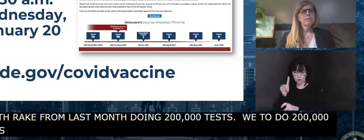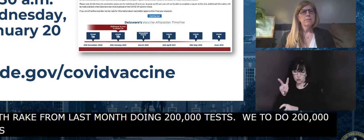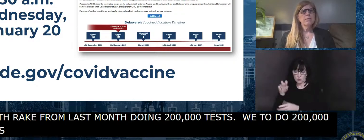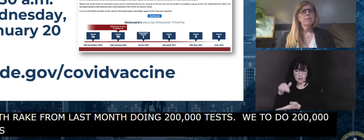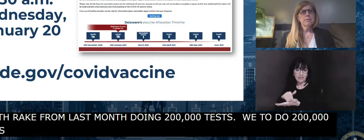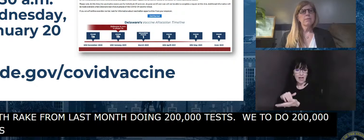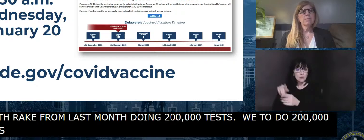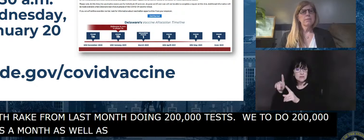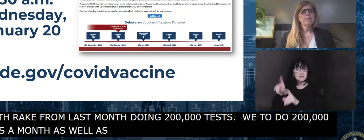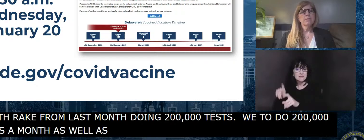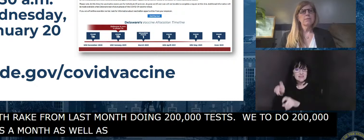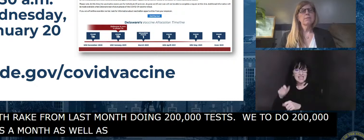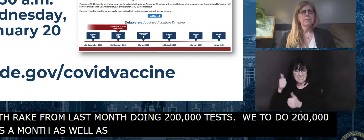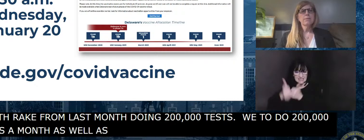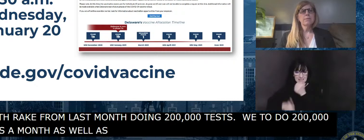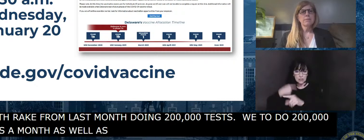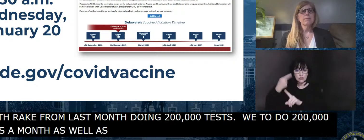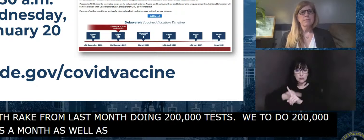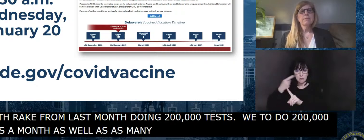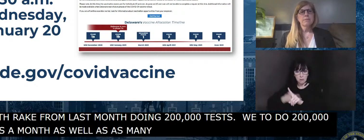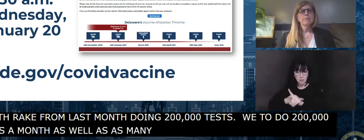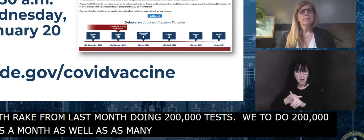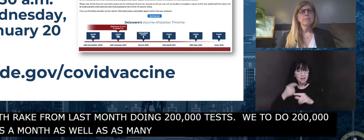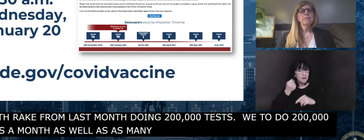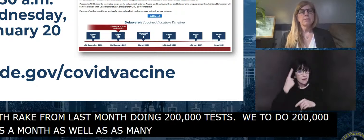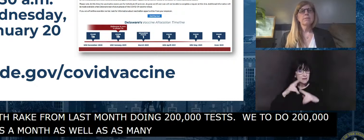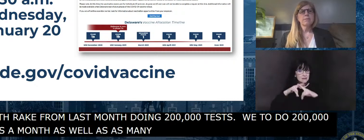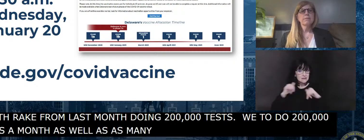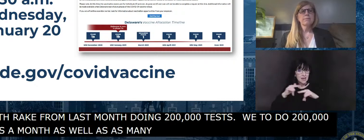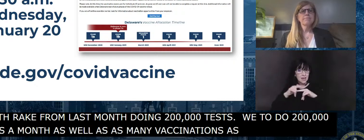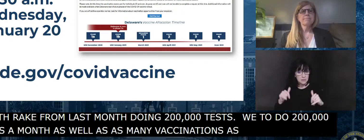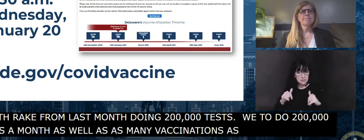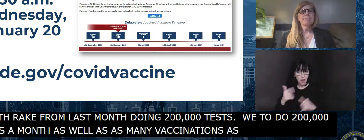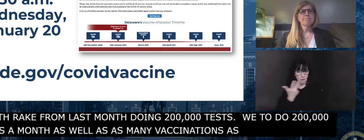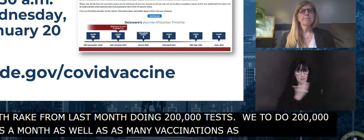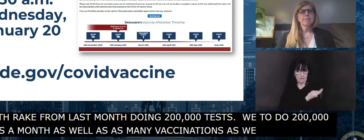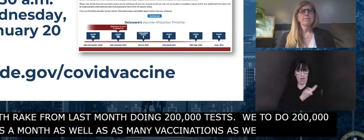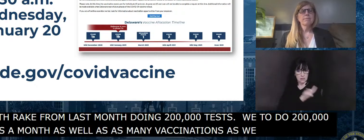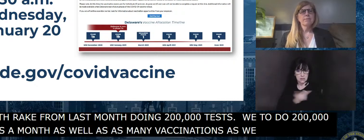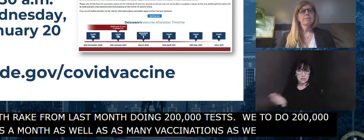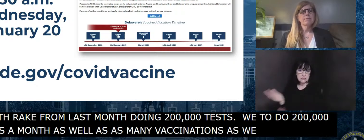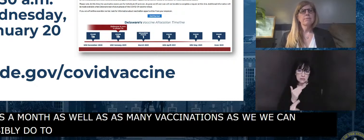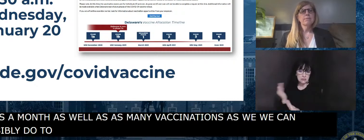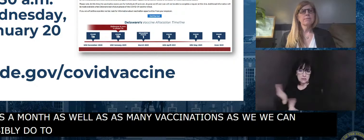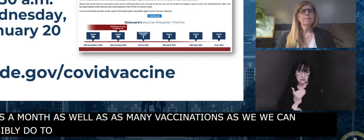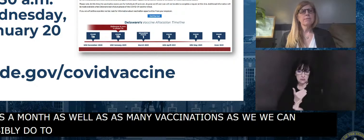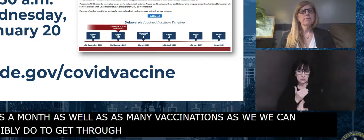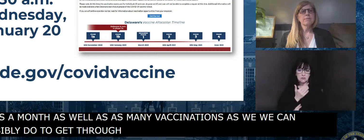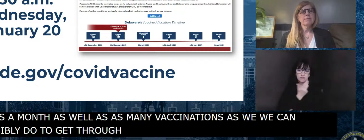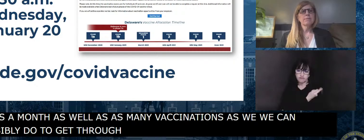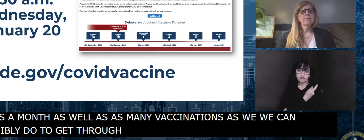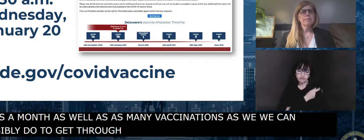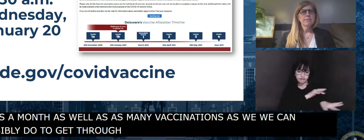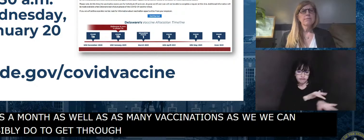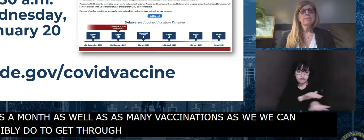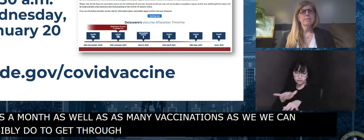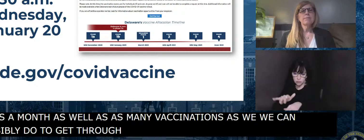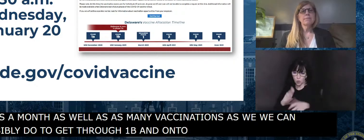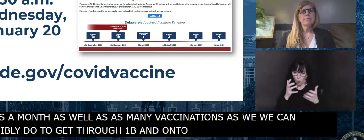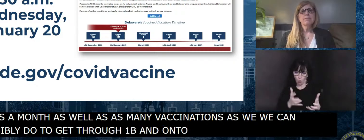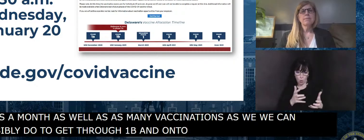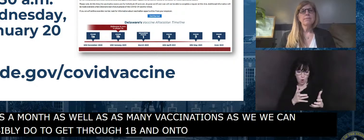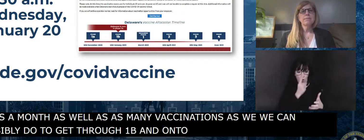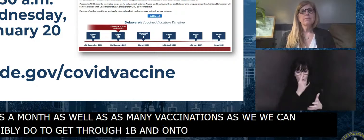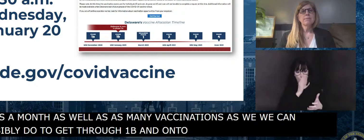many vaccinations as we can possibly do to get through 1B and onto 1C. Dr. Rattay, do you want to